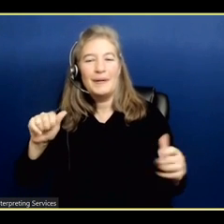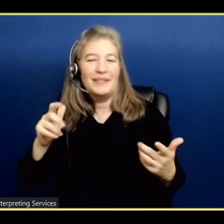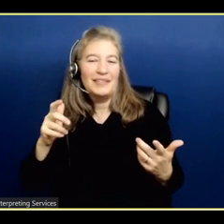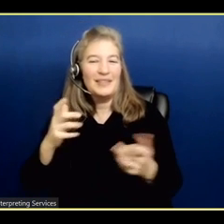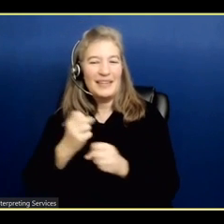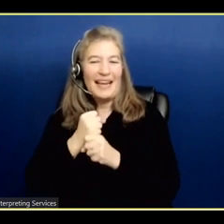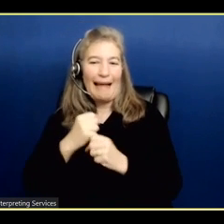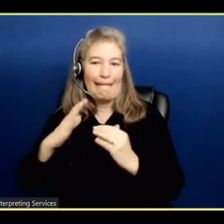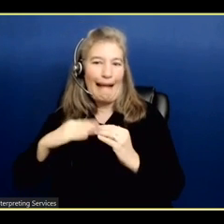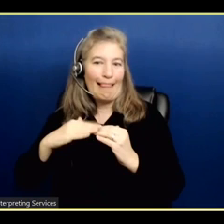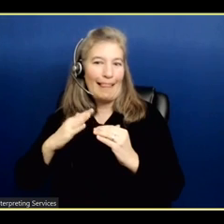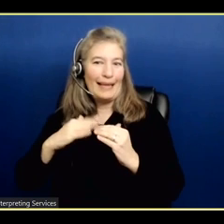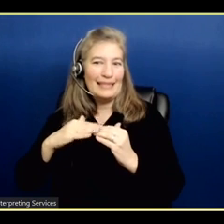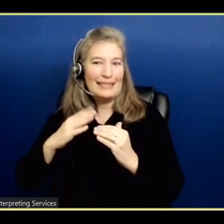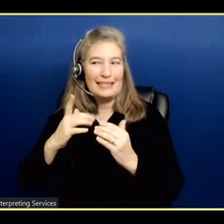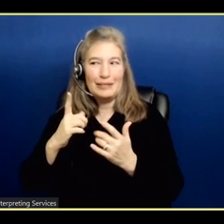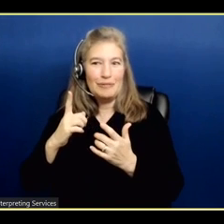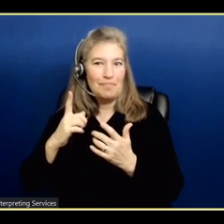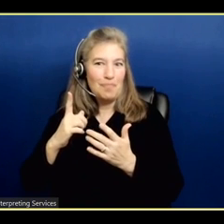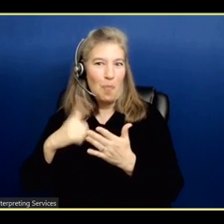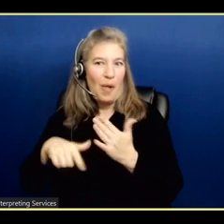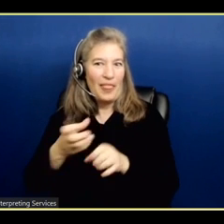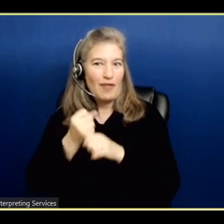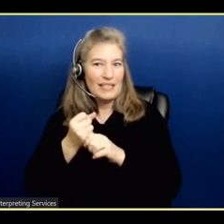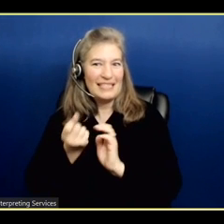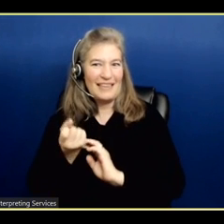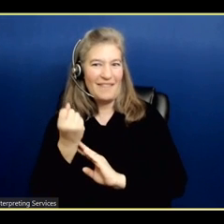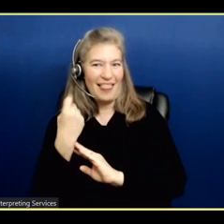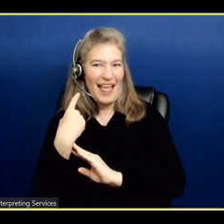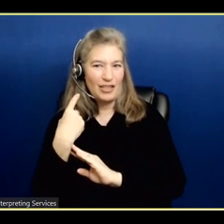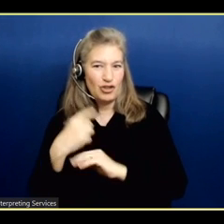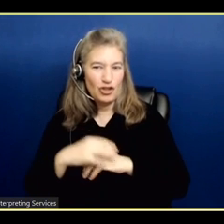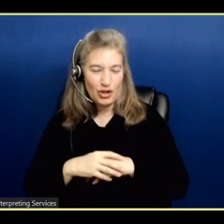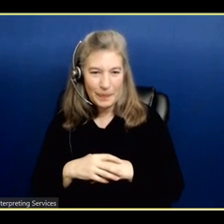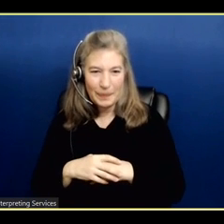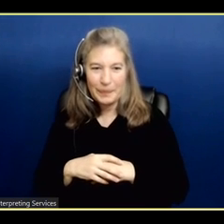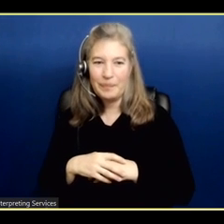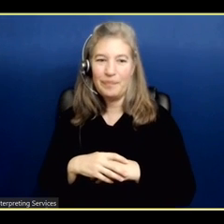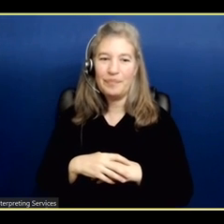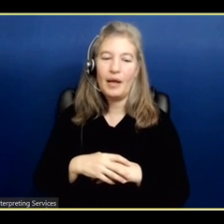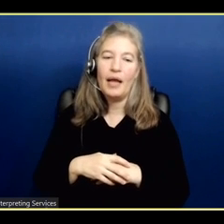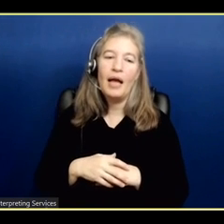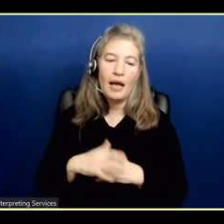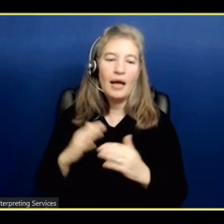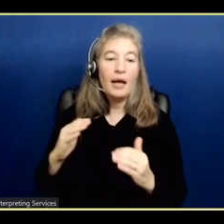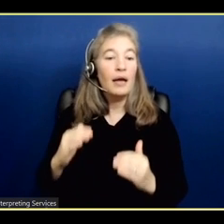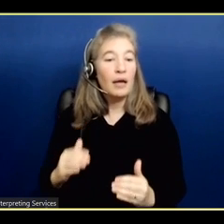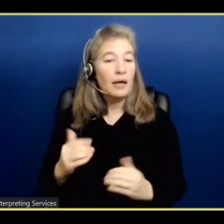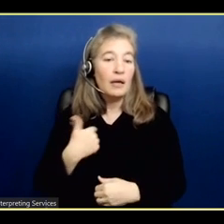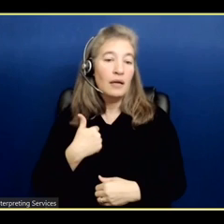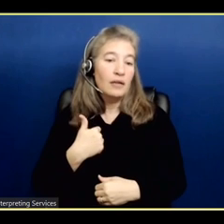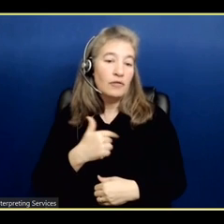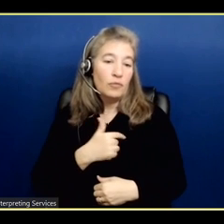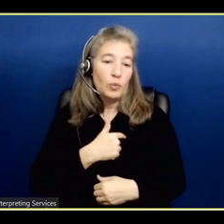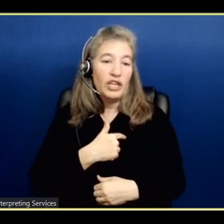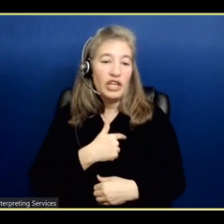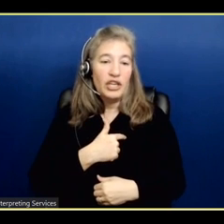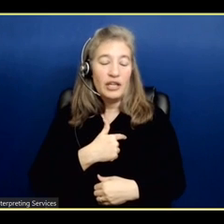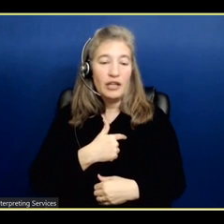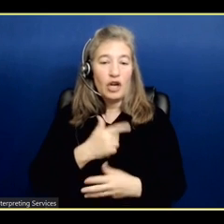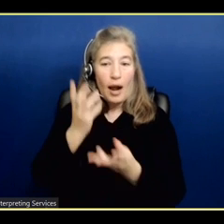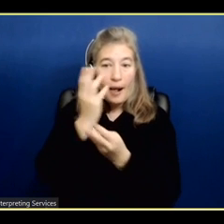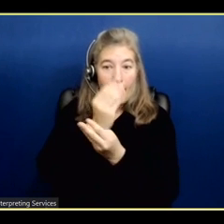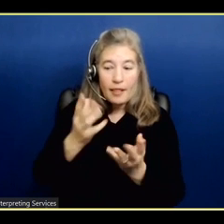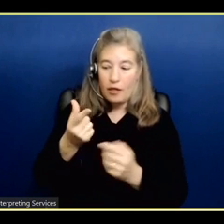what we gave them last year. Like everyone else, you know, we are letting our grantees know